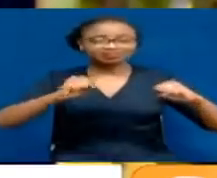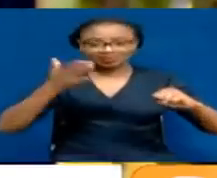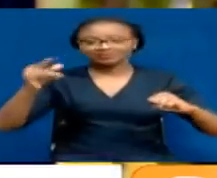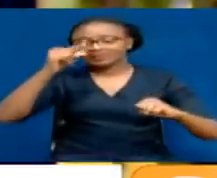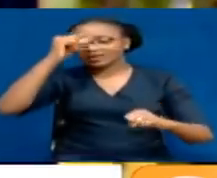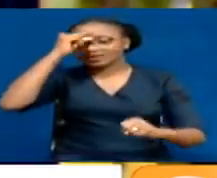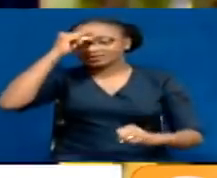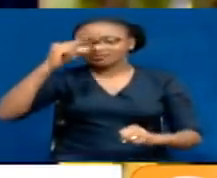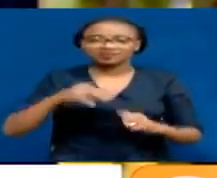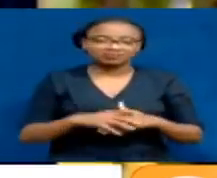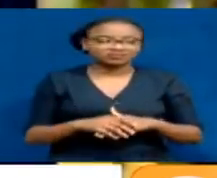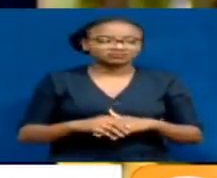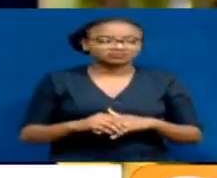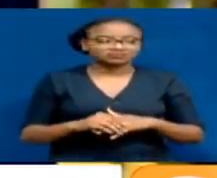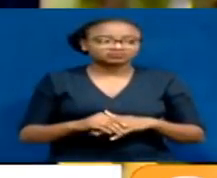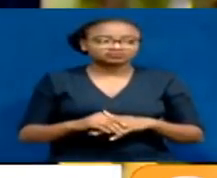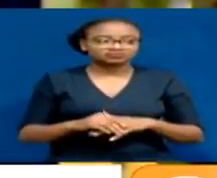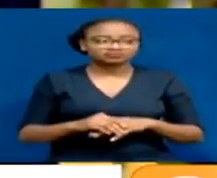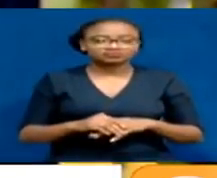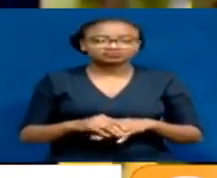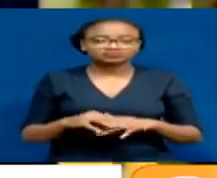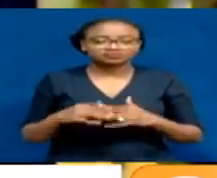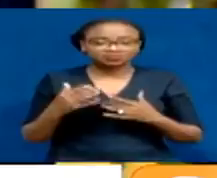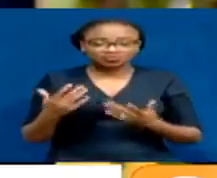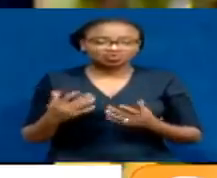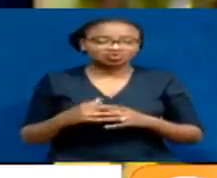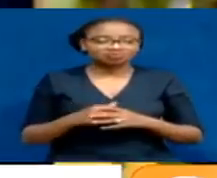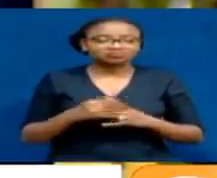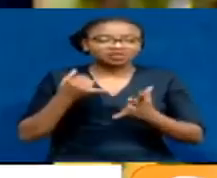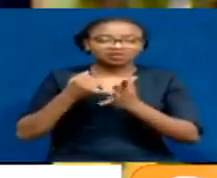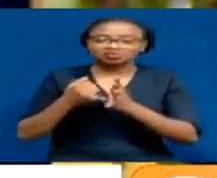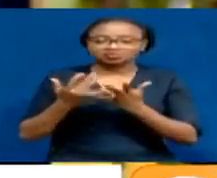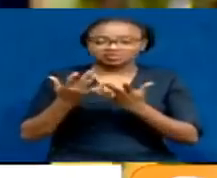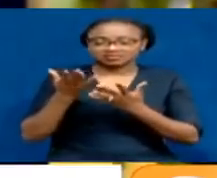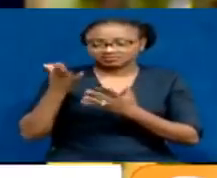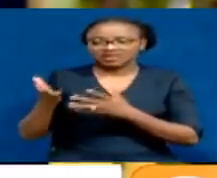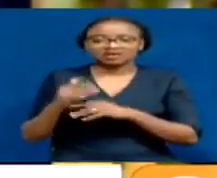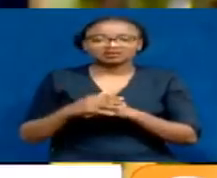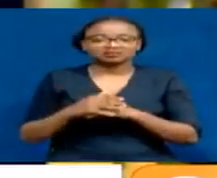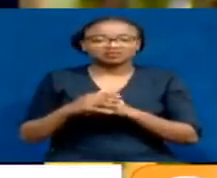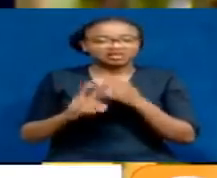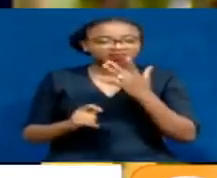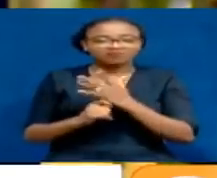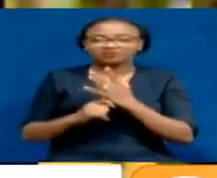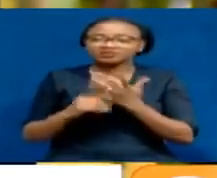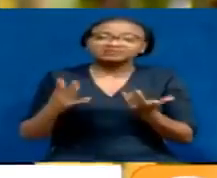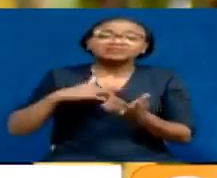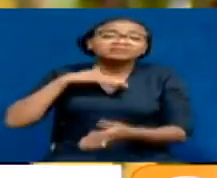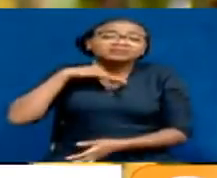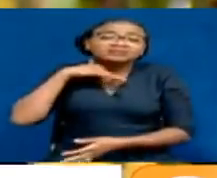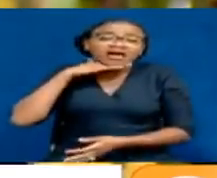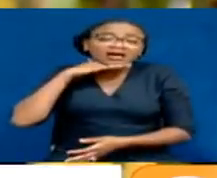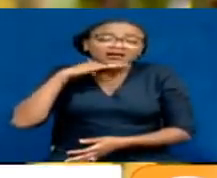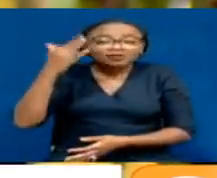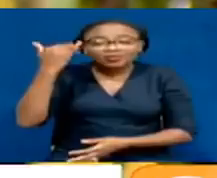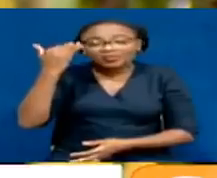people who have served in high capacities in previous administration who succumbed to what for all intents and purposes